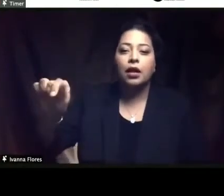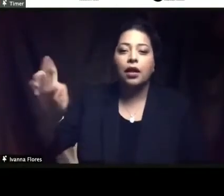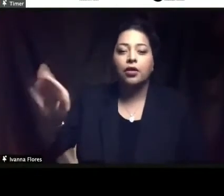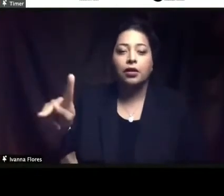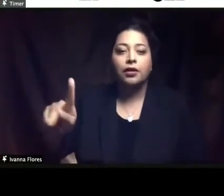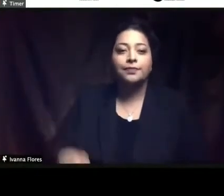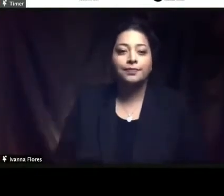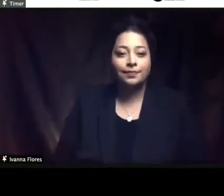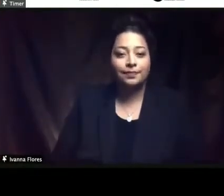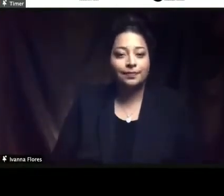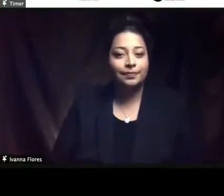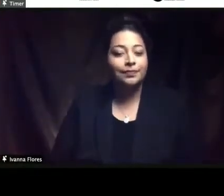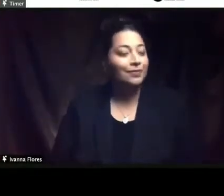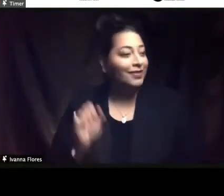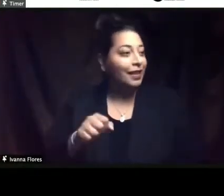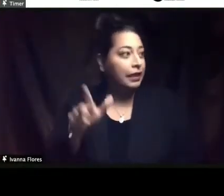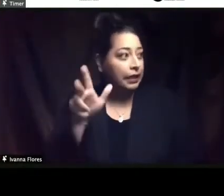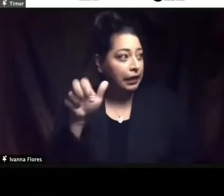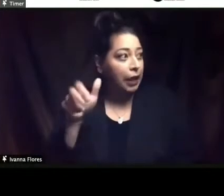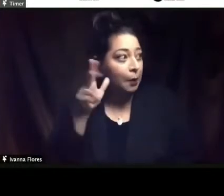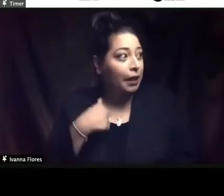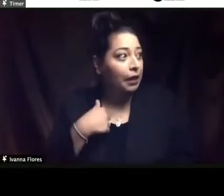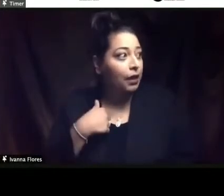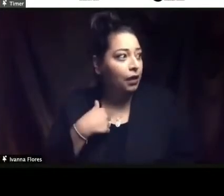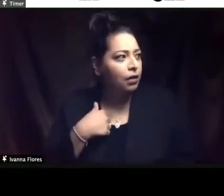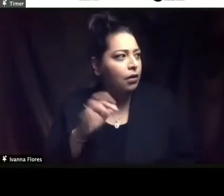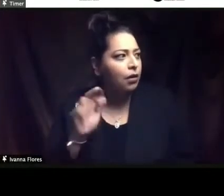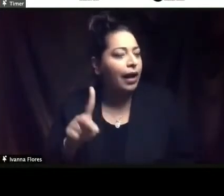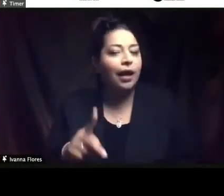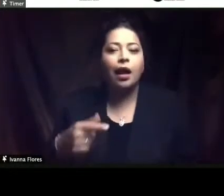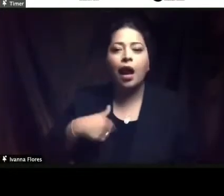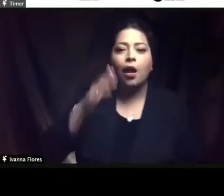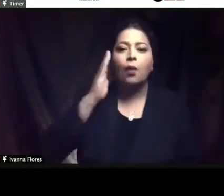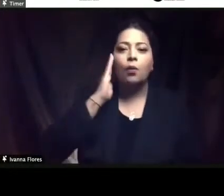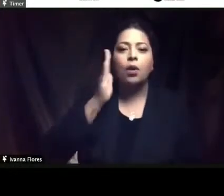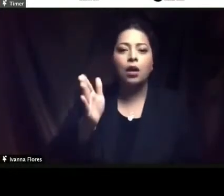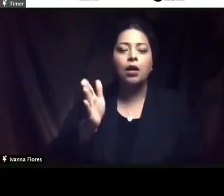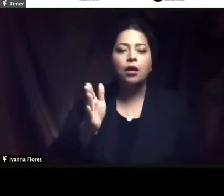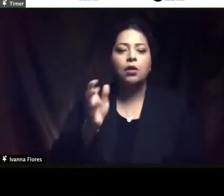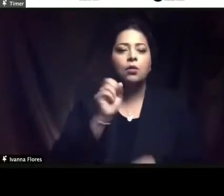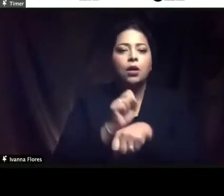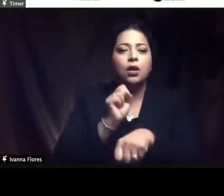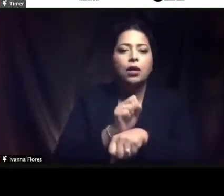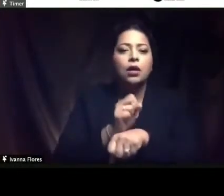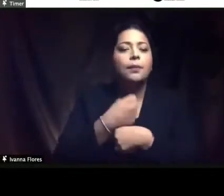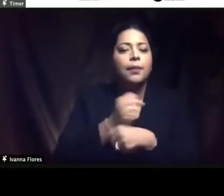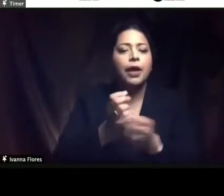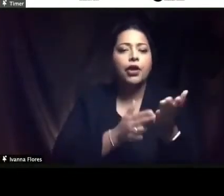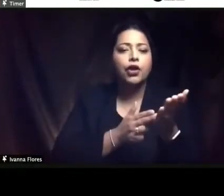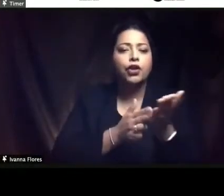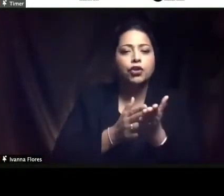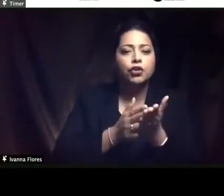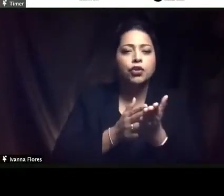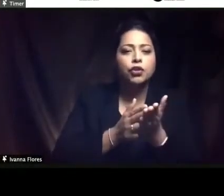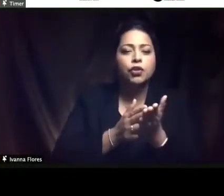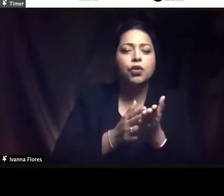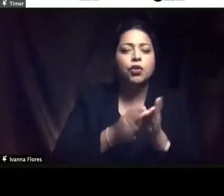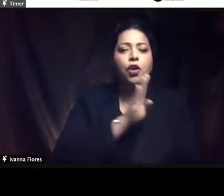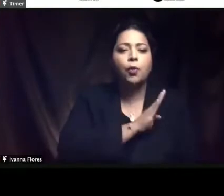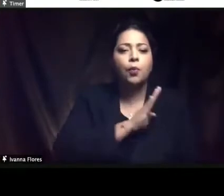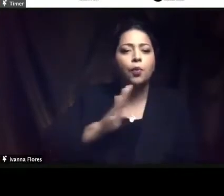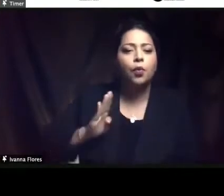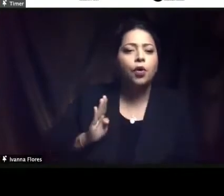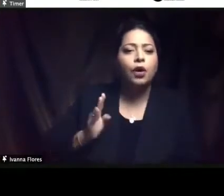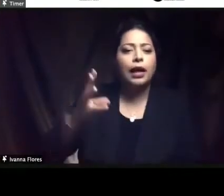Yes, I would. Can you hear me? Okay. Yes, I would definitely work to ensure that not only that the boards and commissions